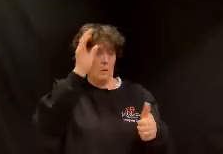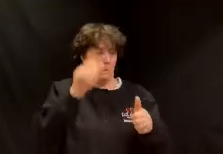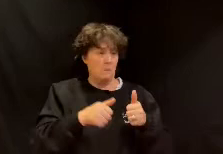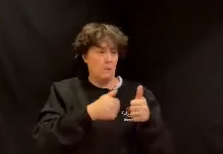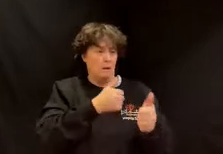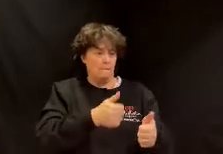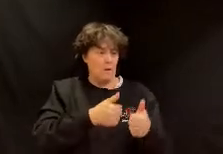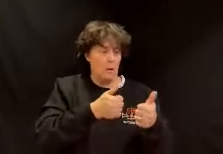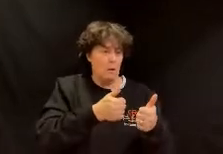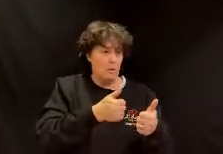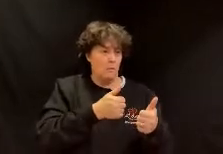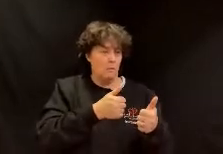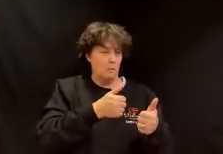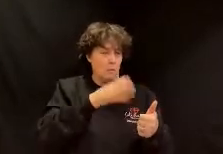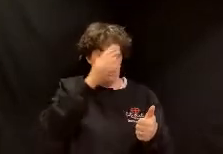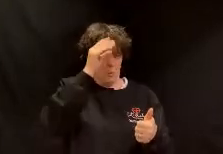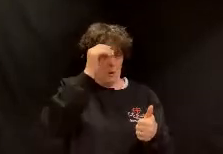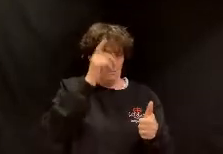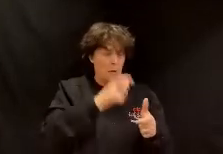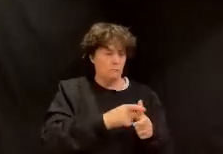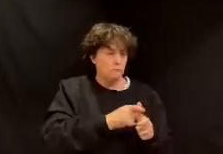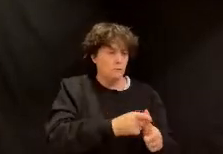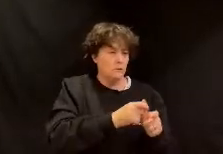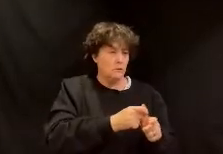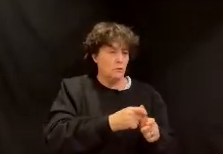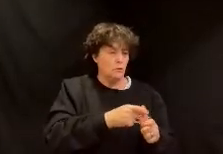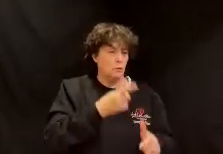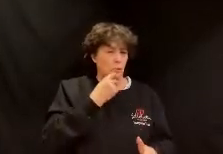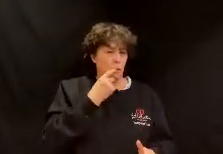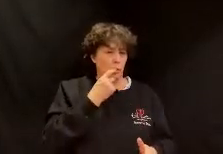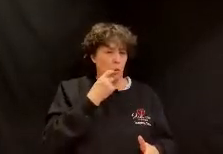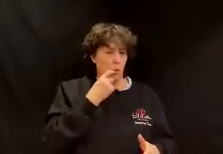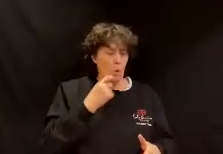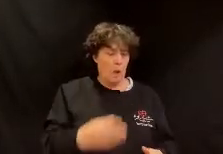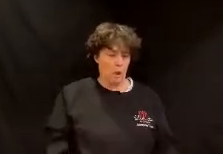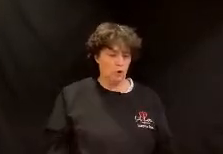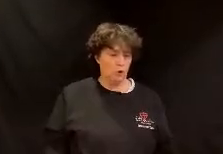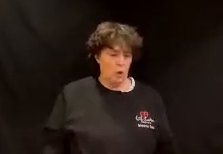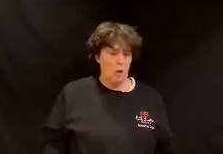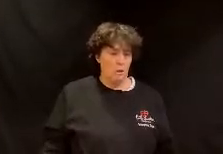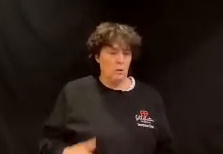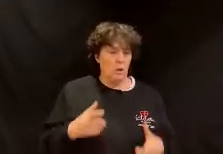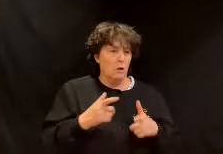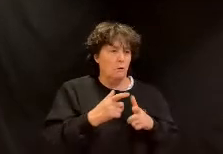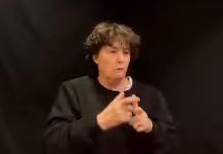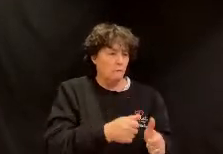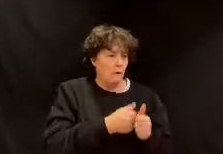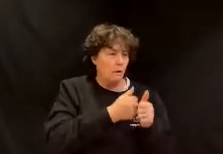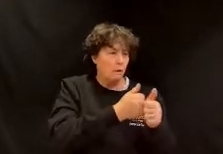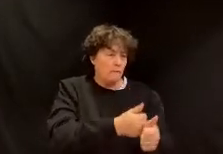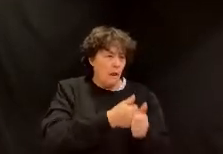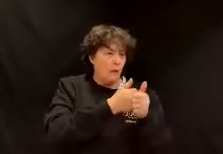10.5 miles, his red shorts. I was chasing his red shorts all day.